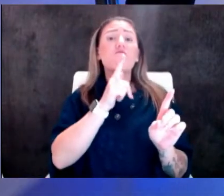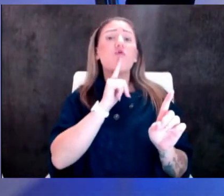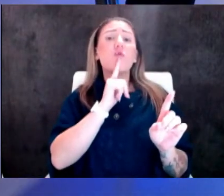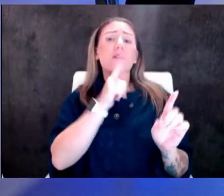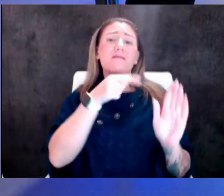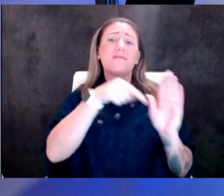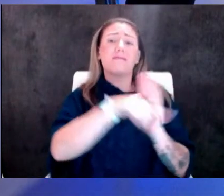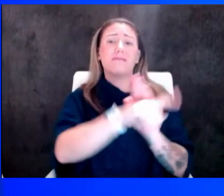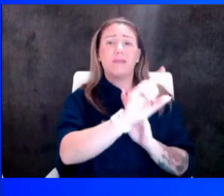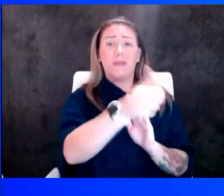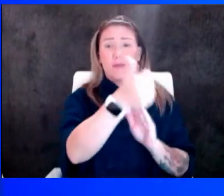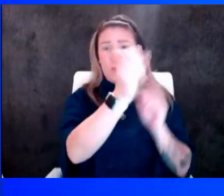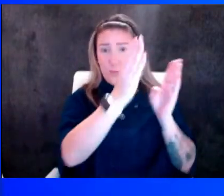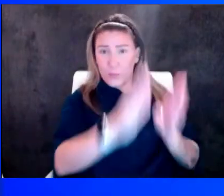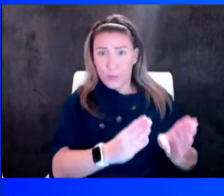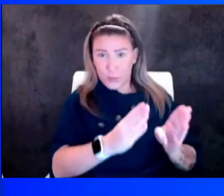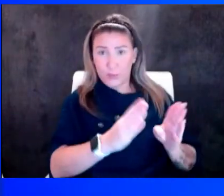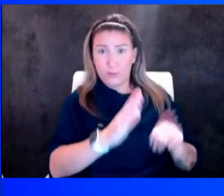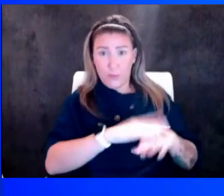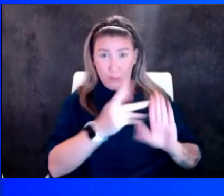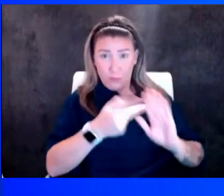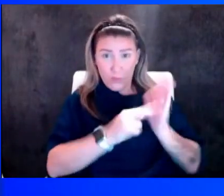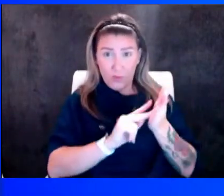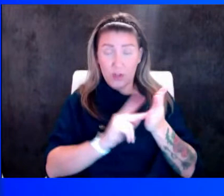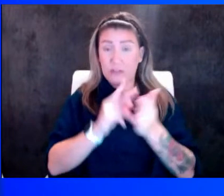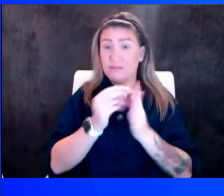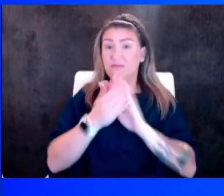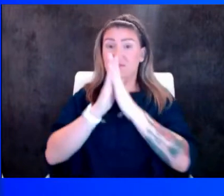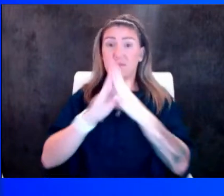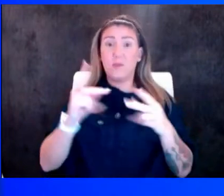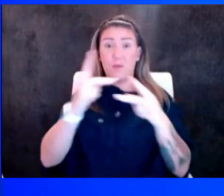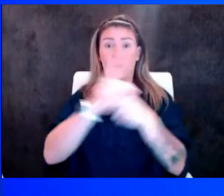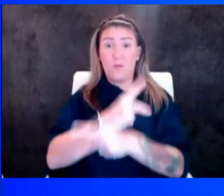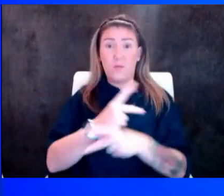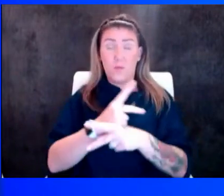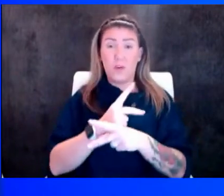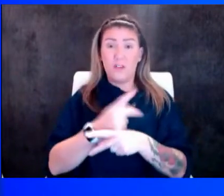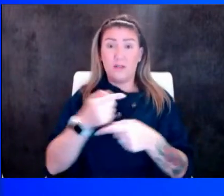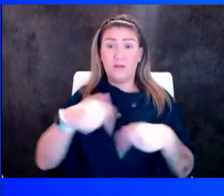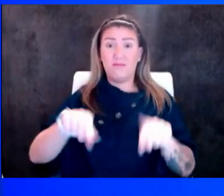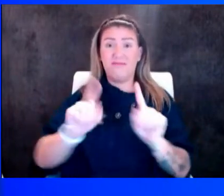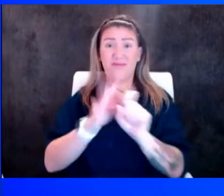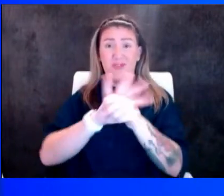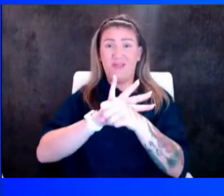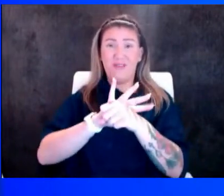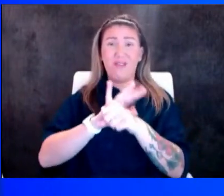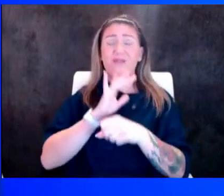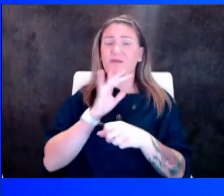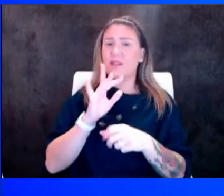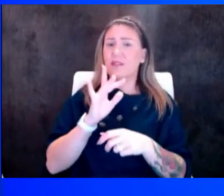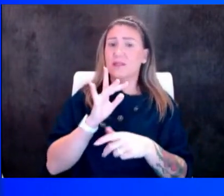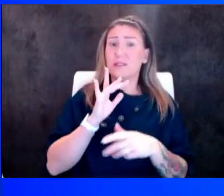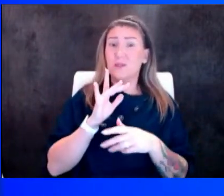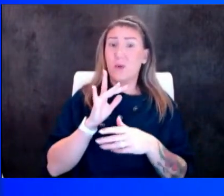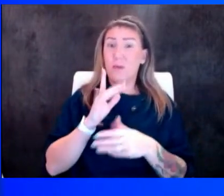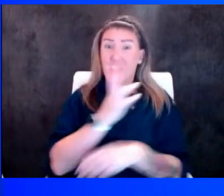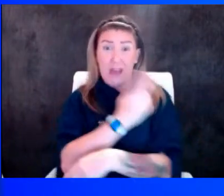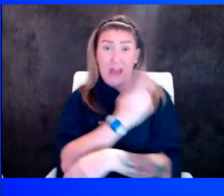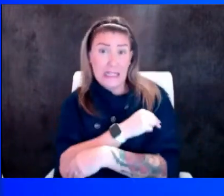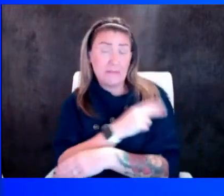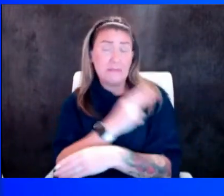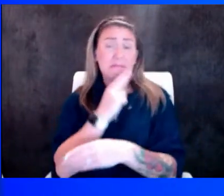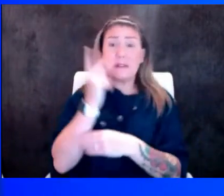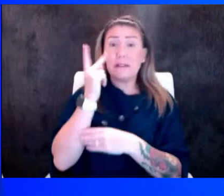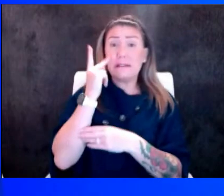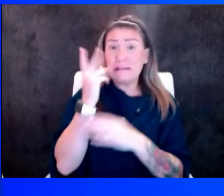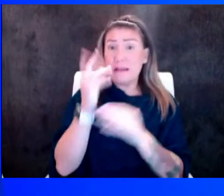huh? and it's only worsened in the pandemic. I mean, children's Yeah. hospitals are seeing more and more of these firearm-related injuries, and Kansas City is not